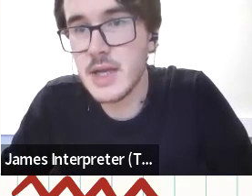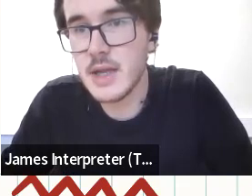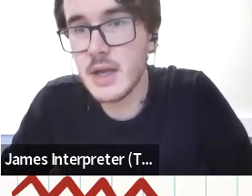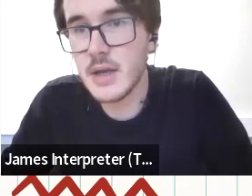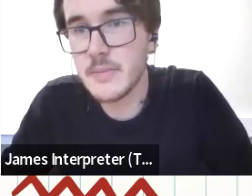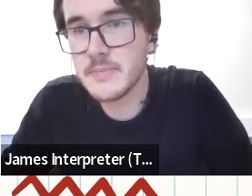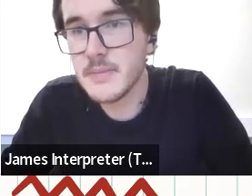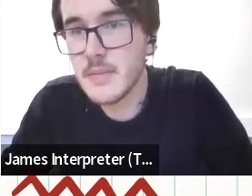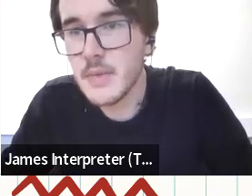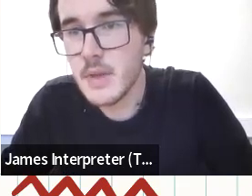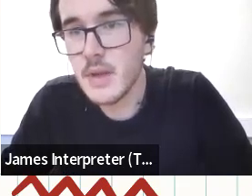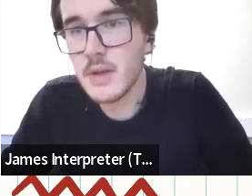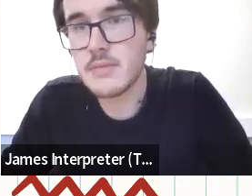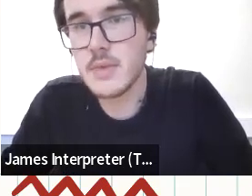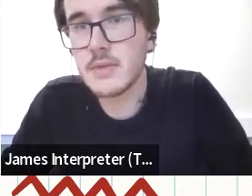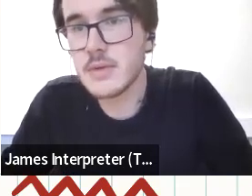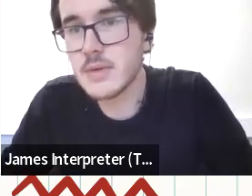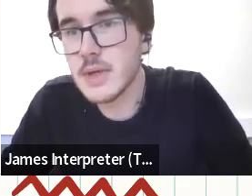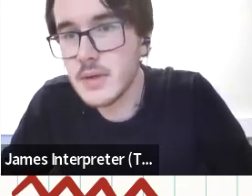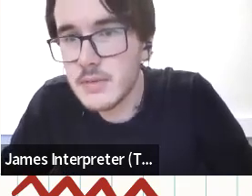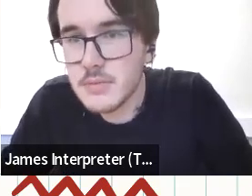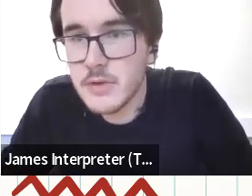that everybody would say,